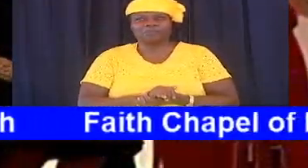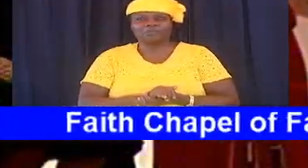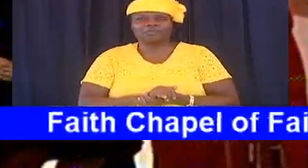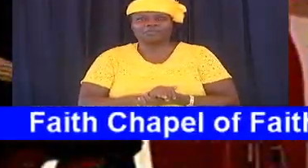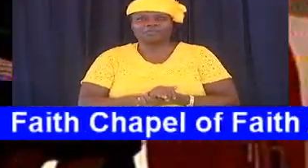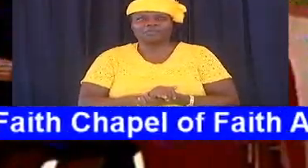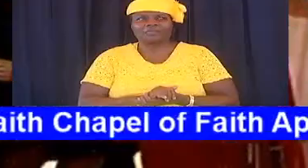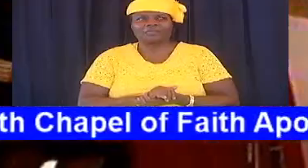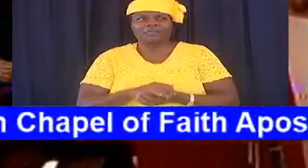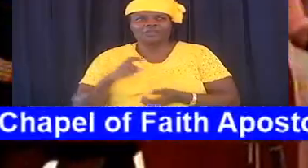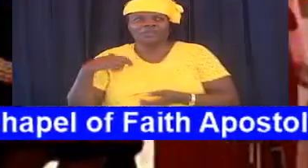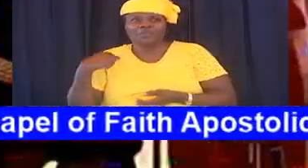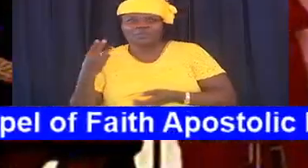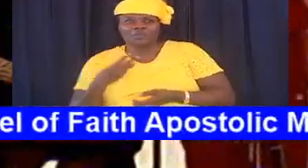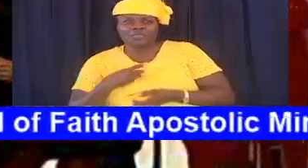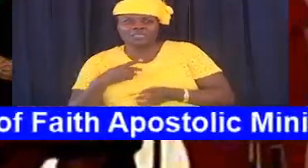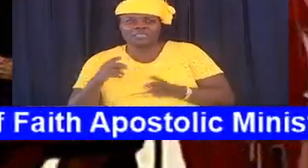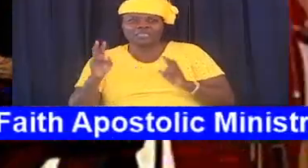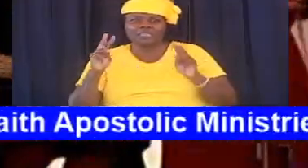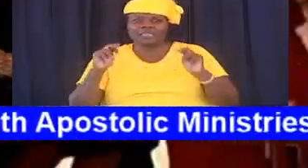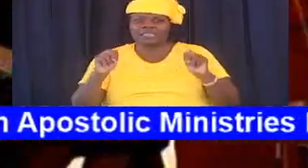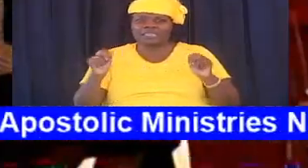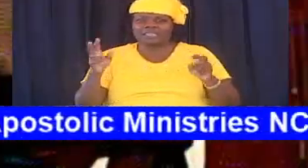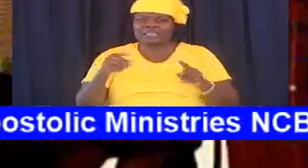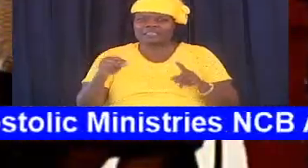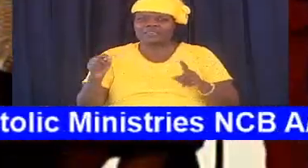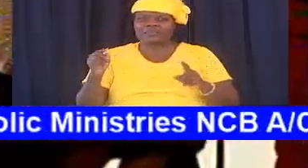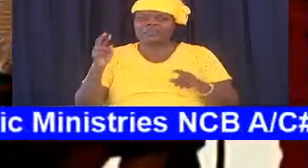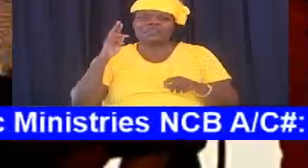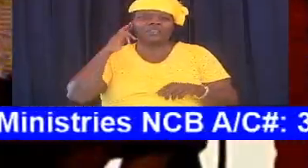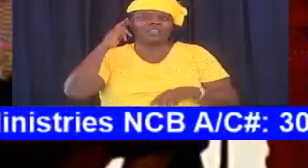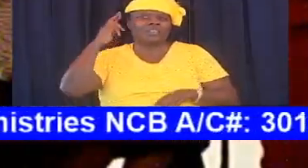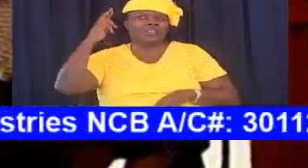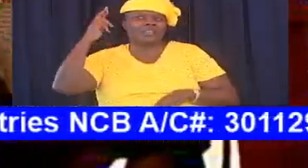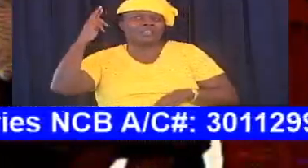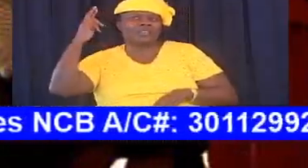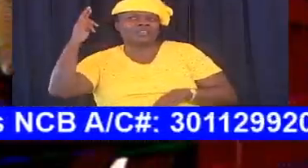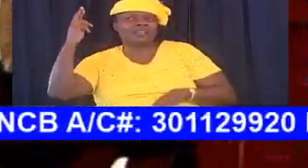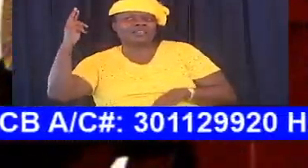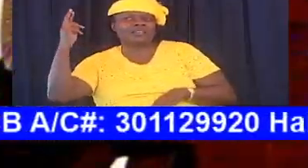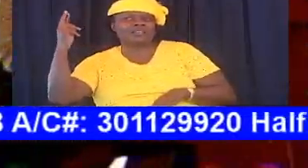We need a word. We need to hear